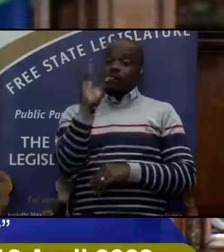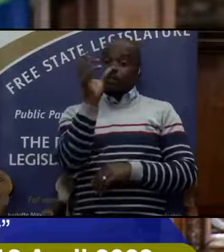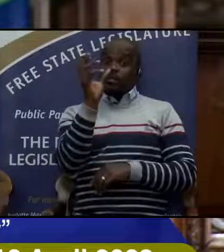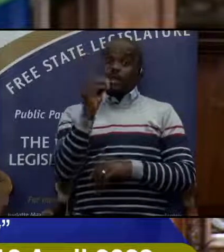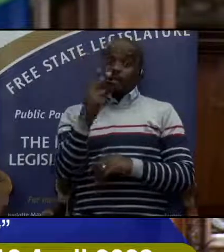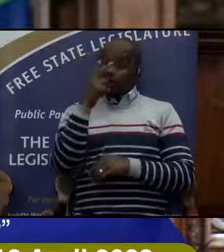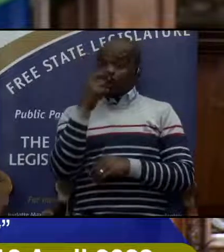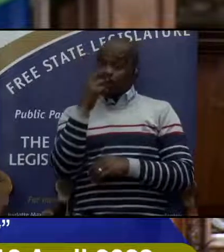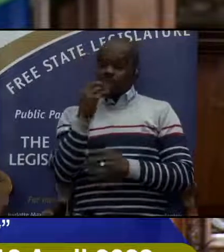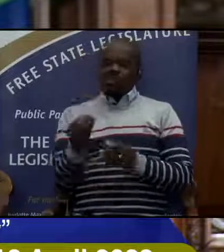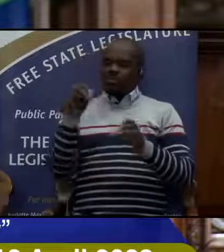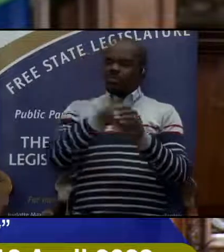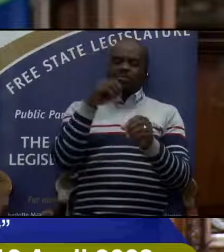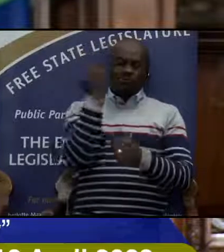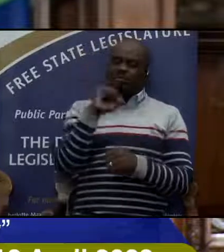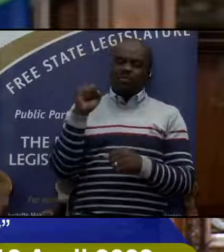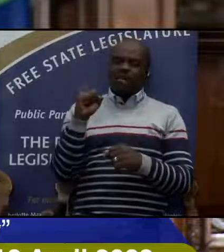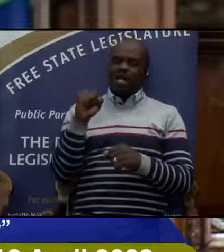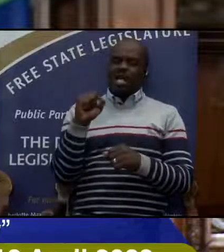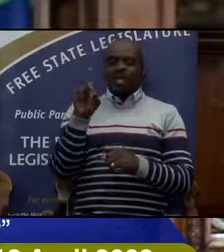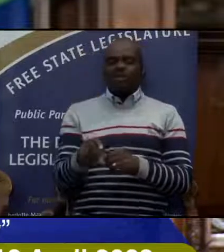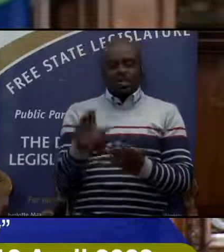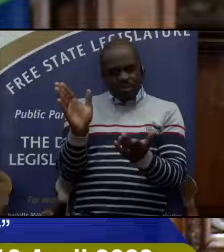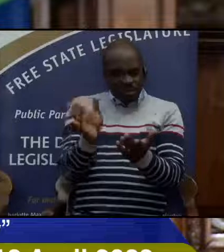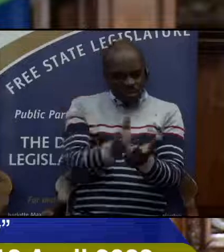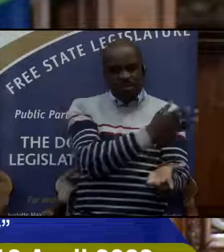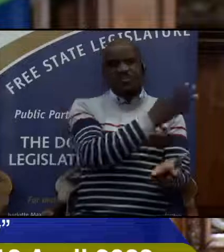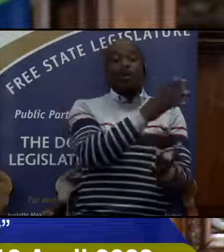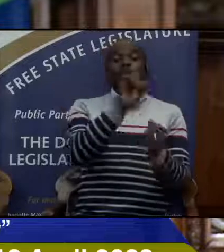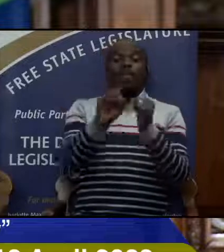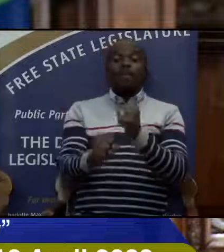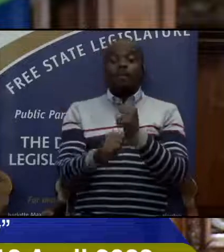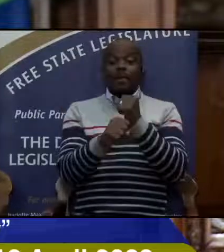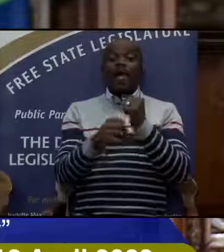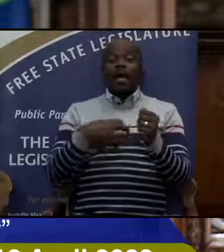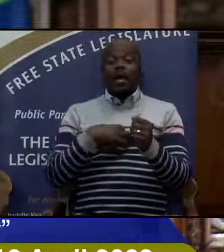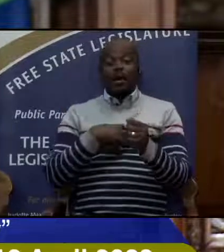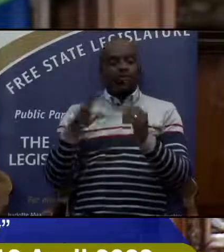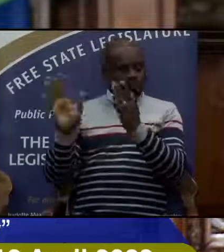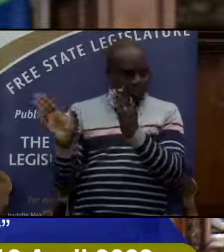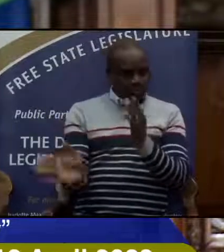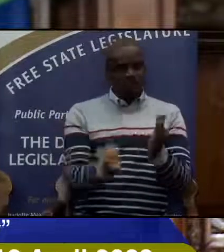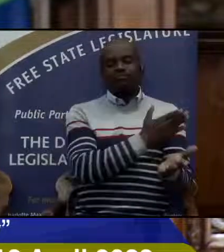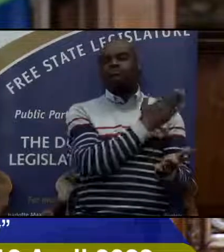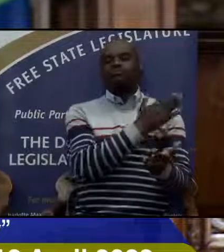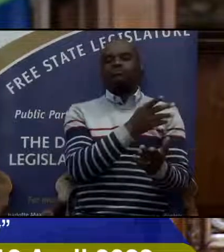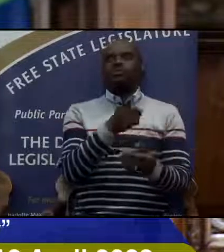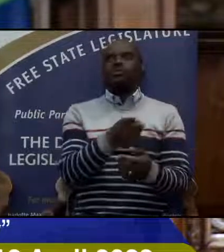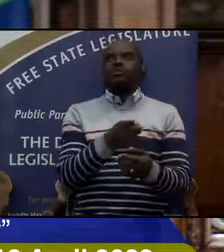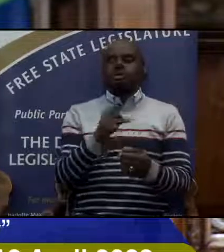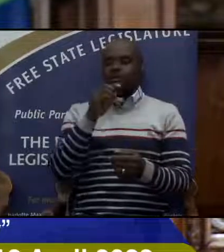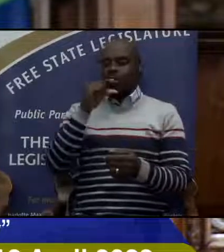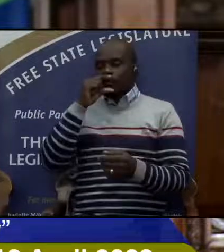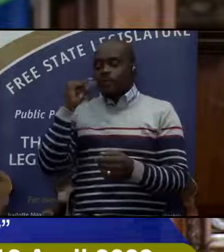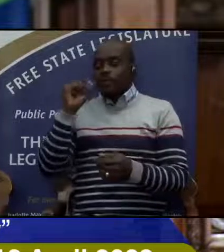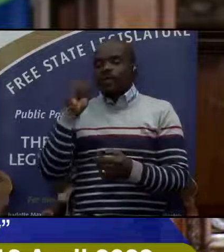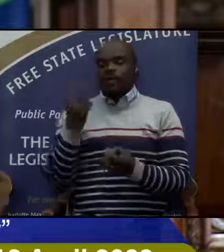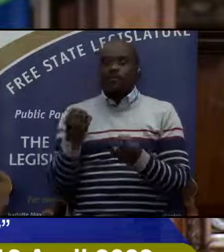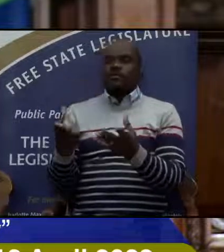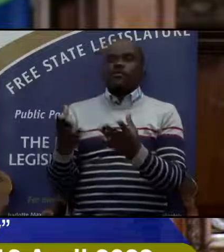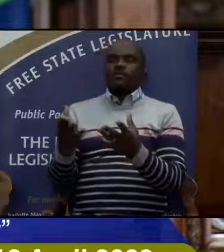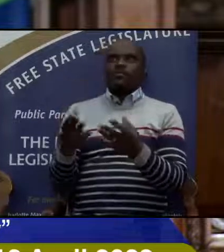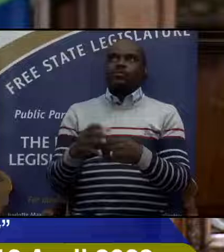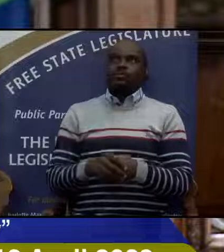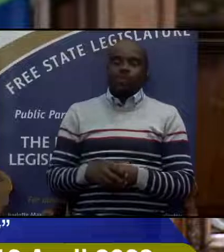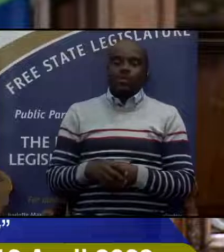after our heroines and heroes of our struggle. MEC Magima has this thing,